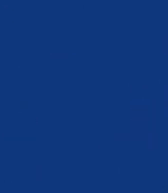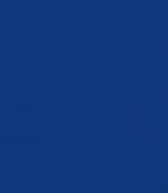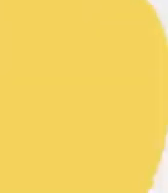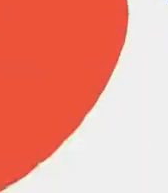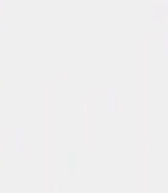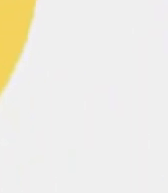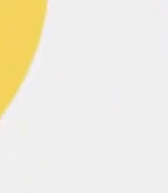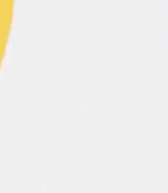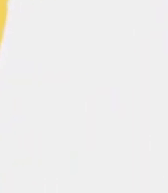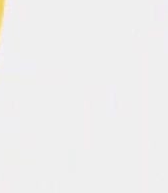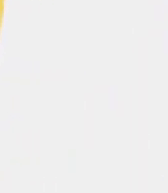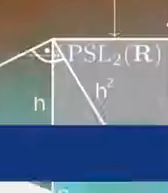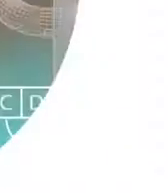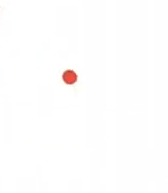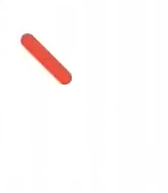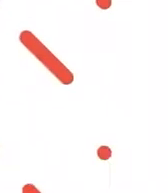Thank you.